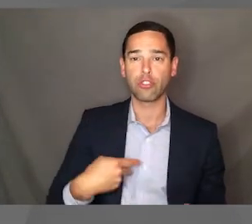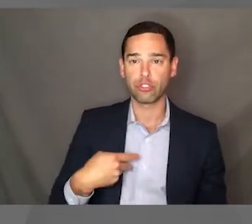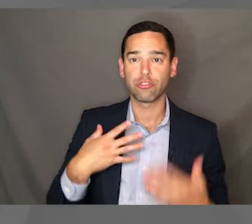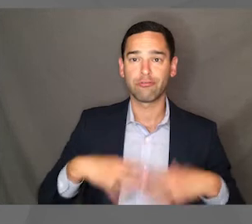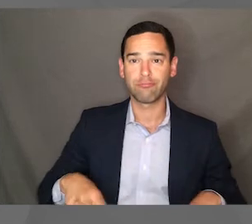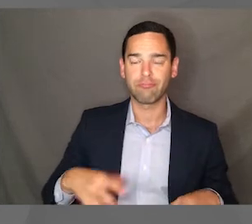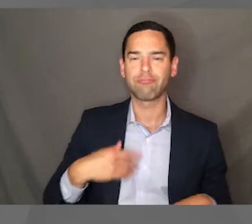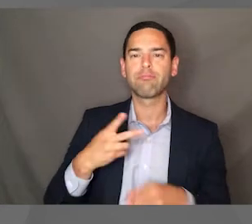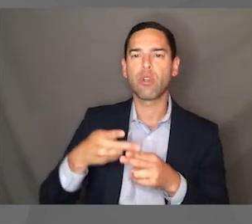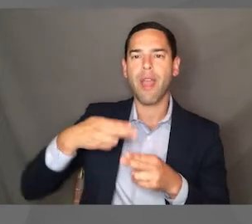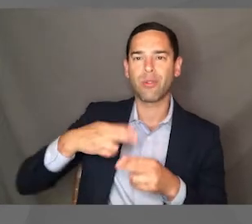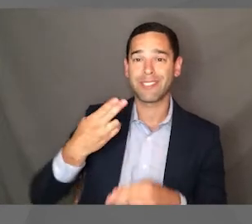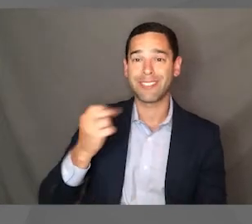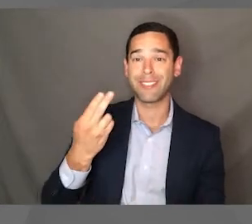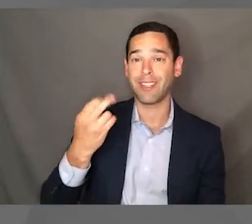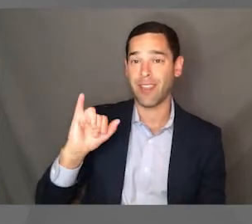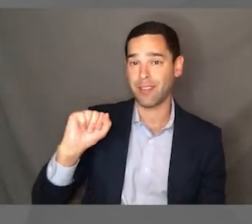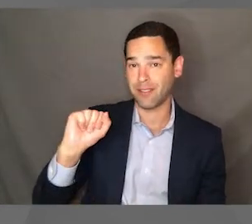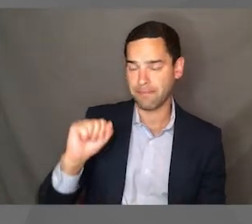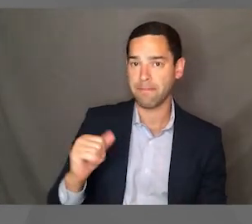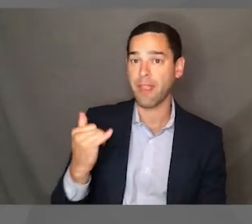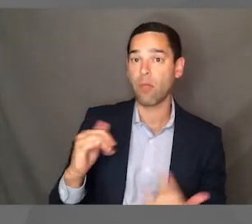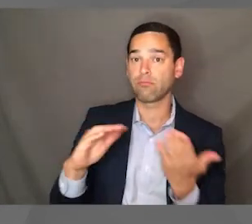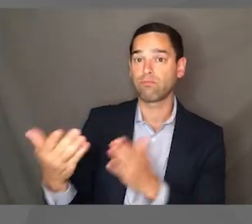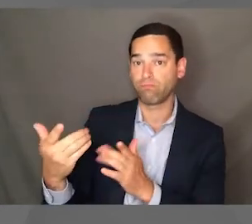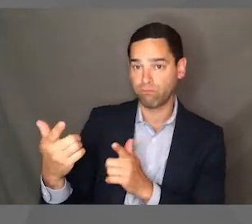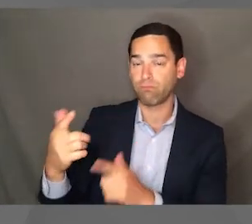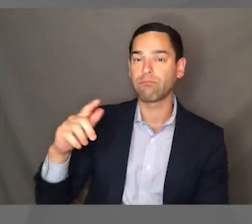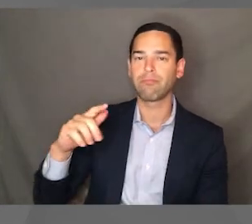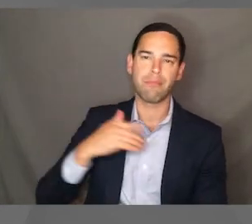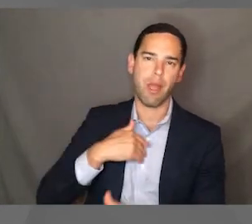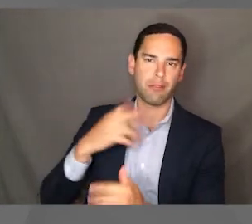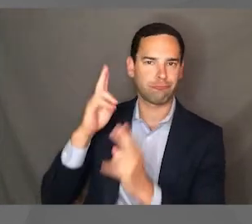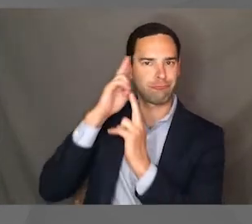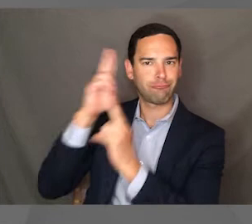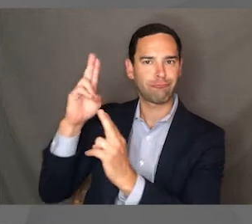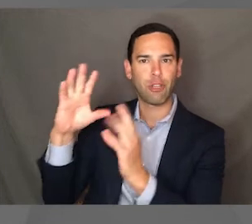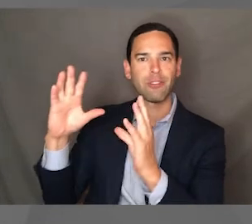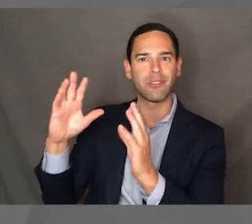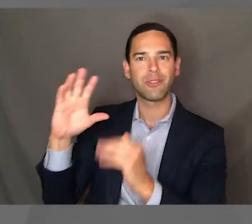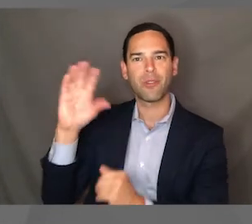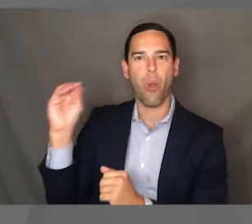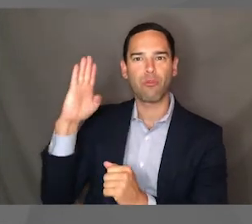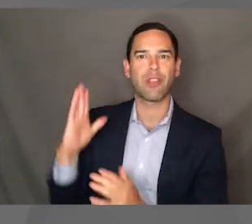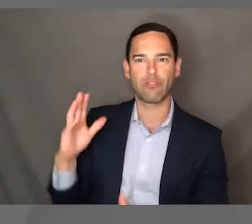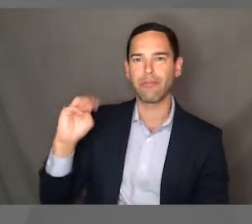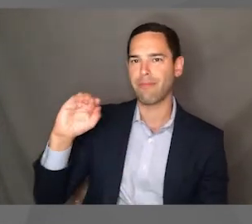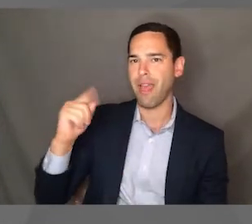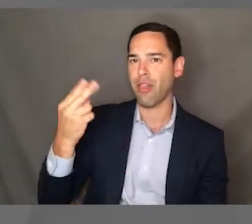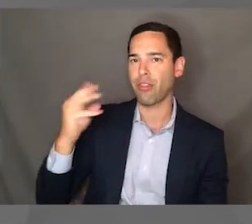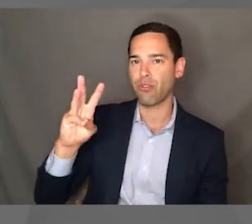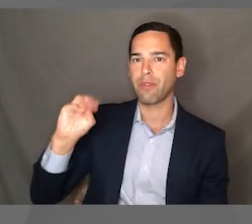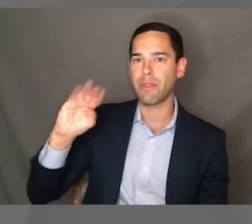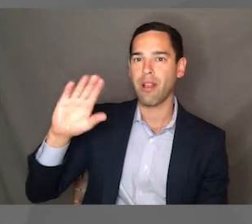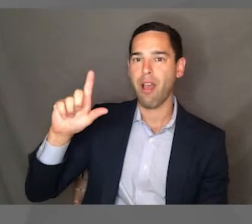it's my pleasure to also introduce and hand this over to my esteemed co-presenter, Matthew McCullough.